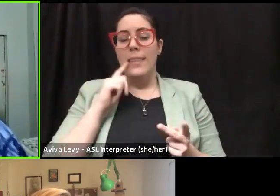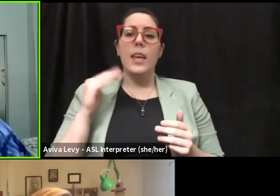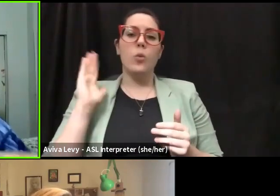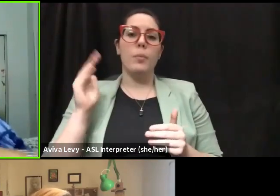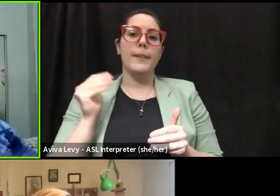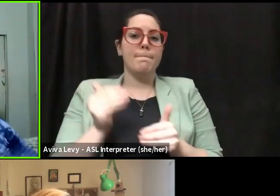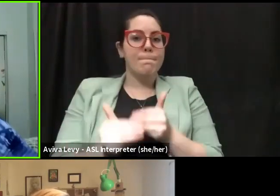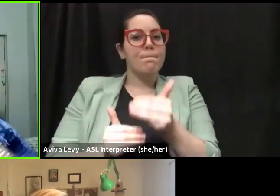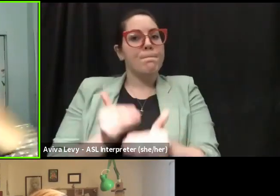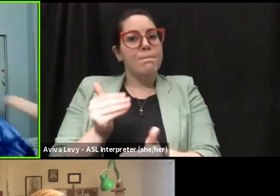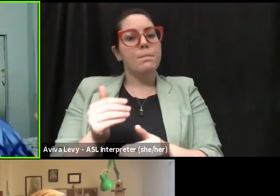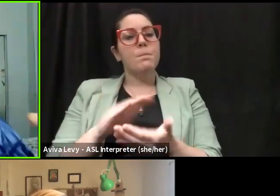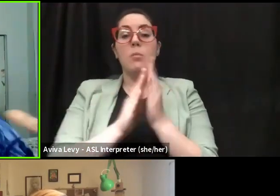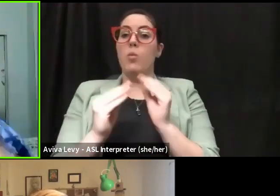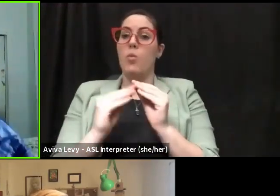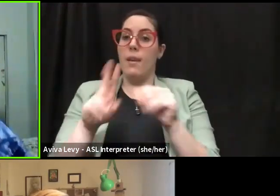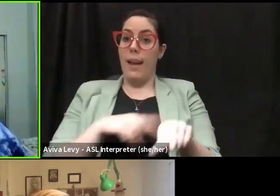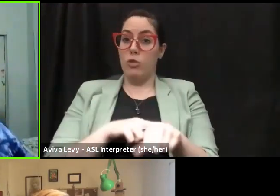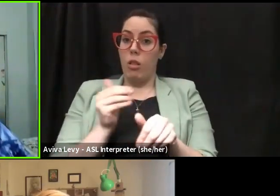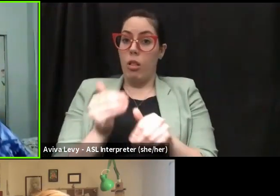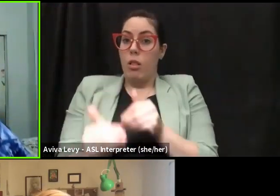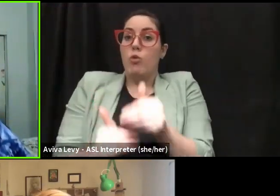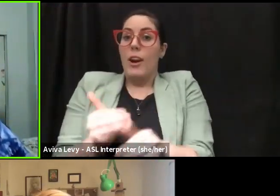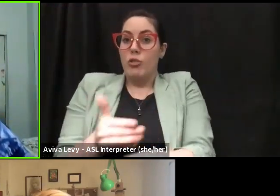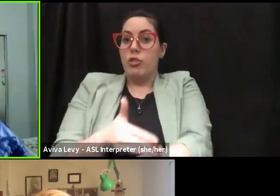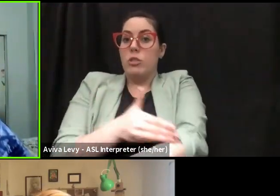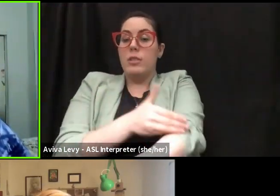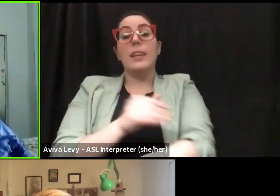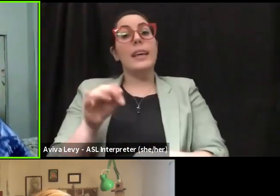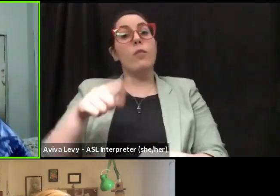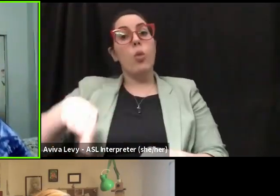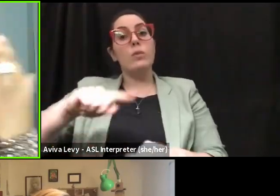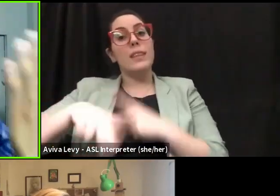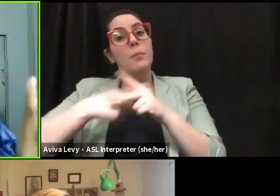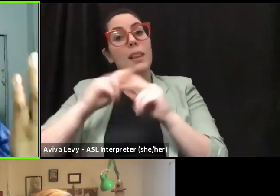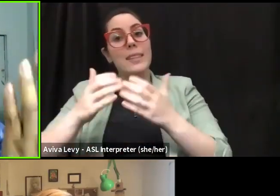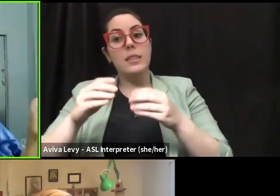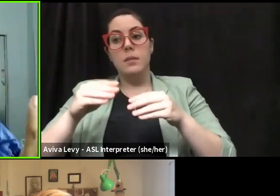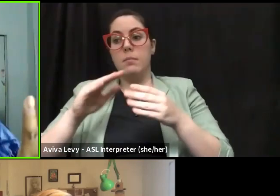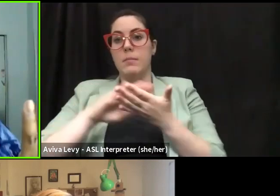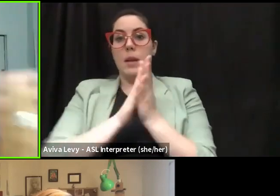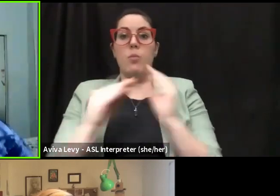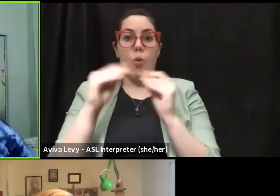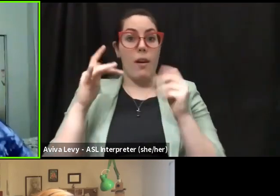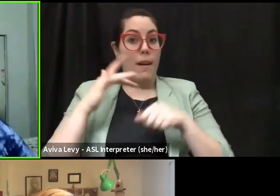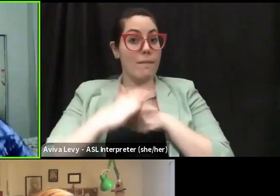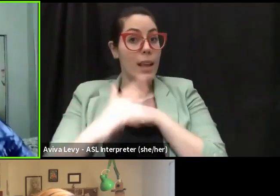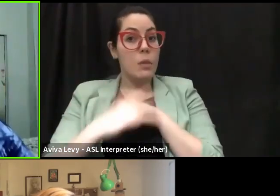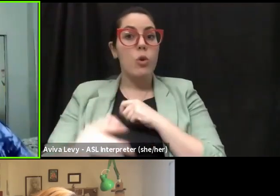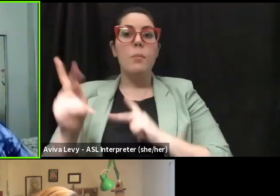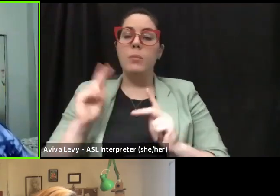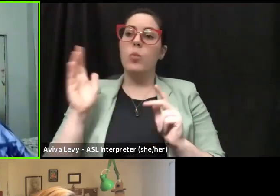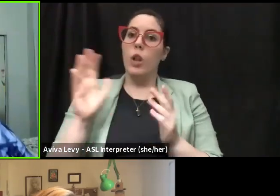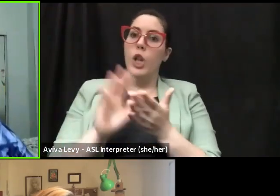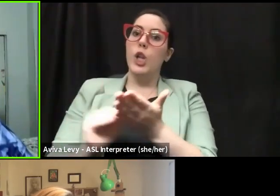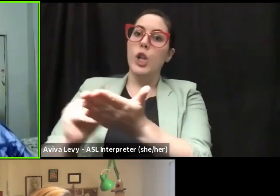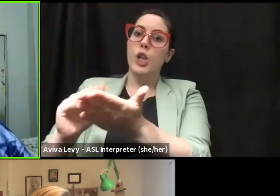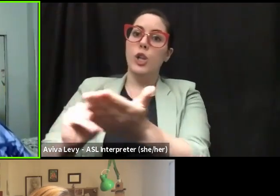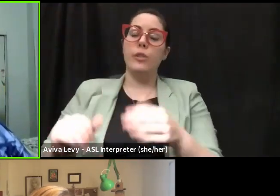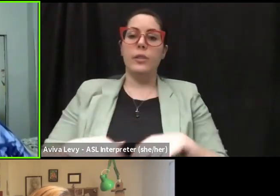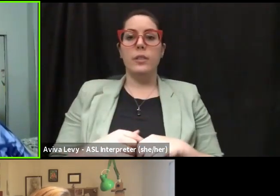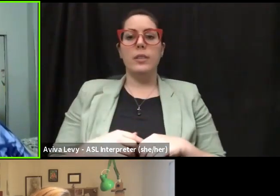the more that the classes start to become available, I think. And even of creating, I love the idea